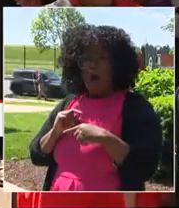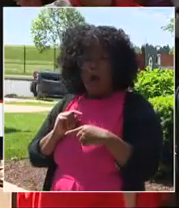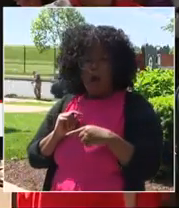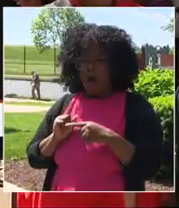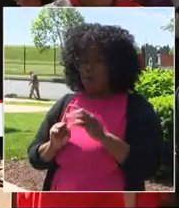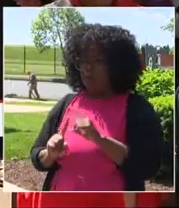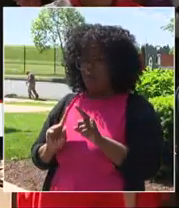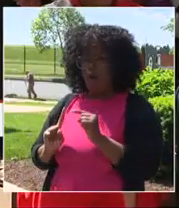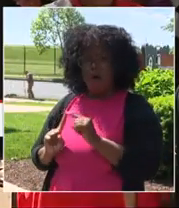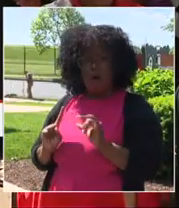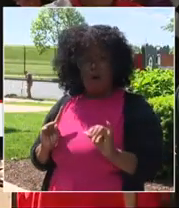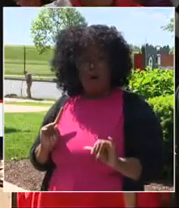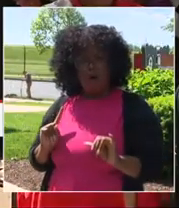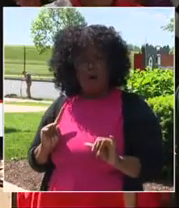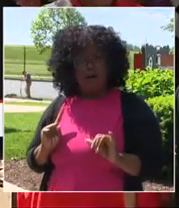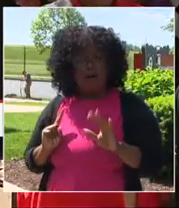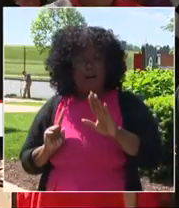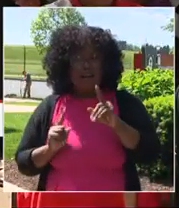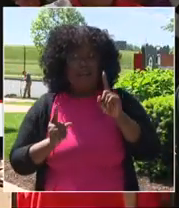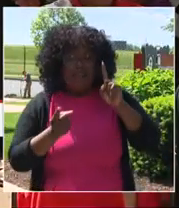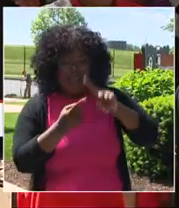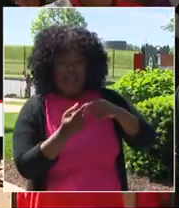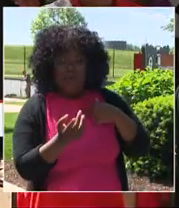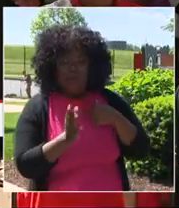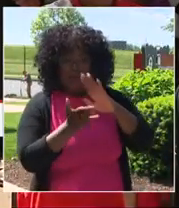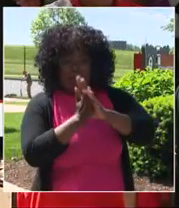until we become a state, we're going to be different. And